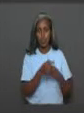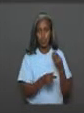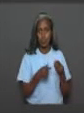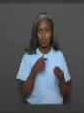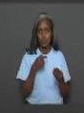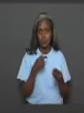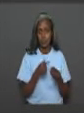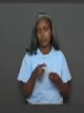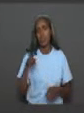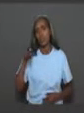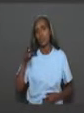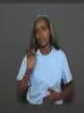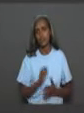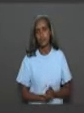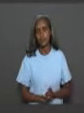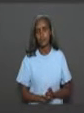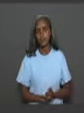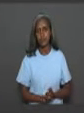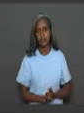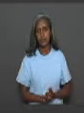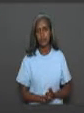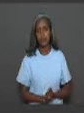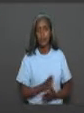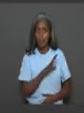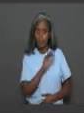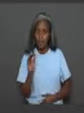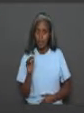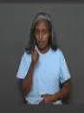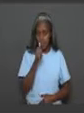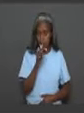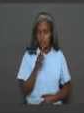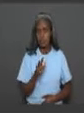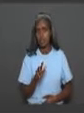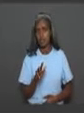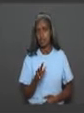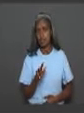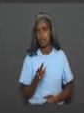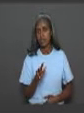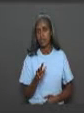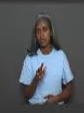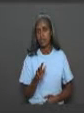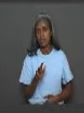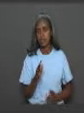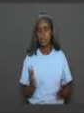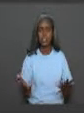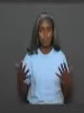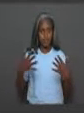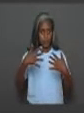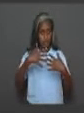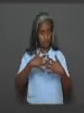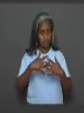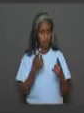respect to x. And A3 is